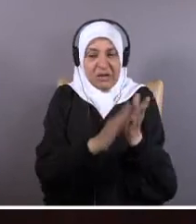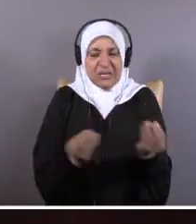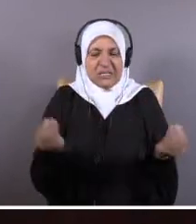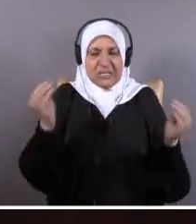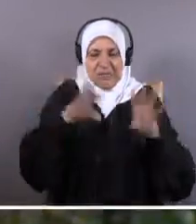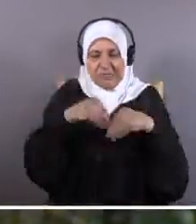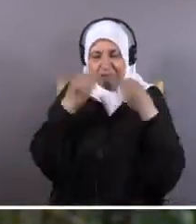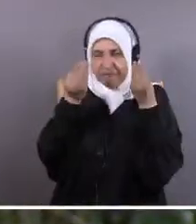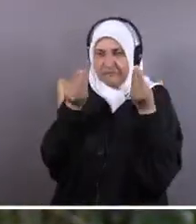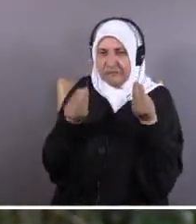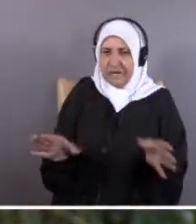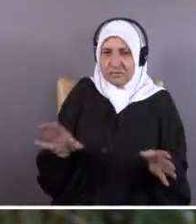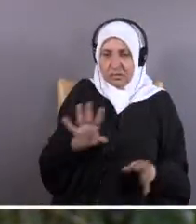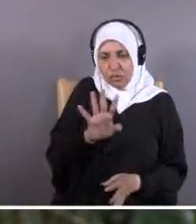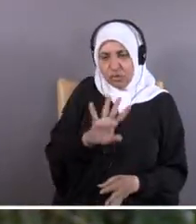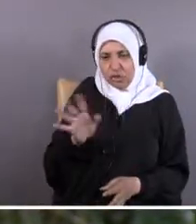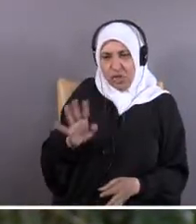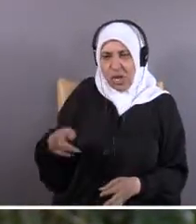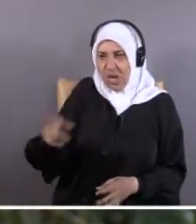our people.